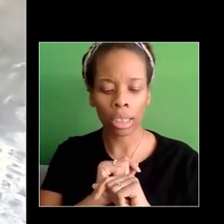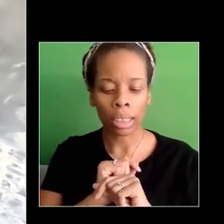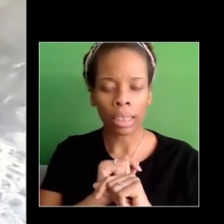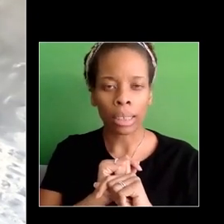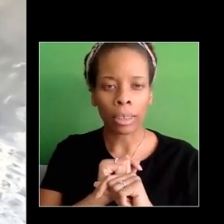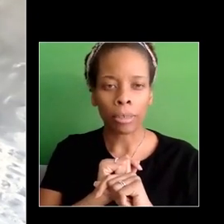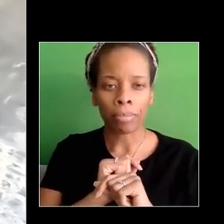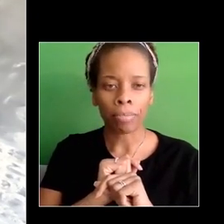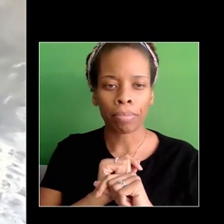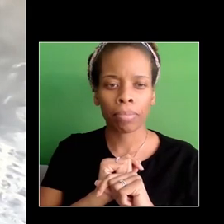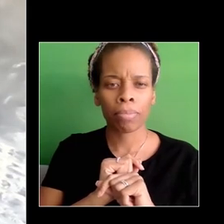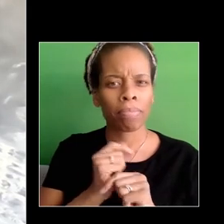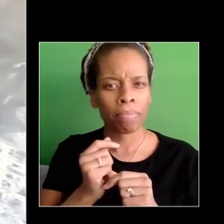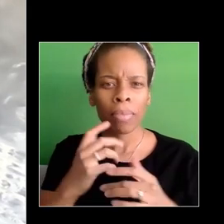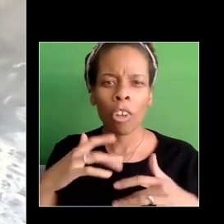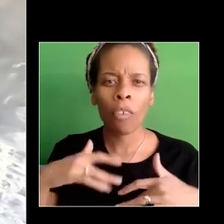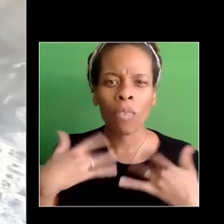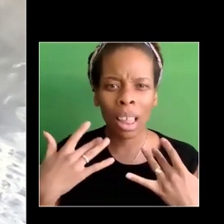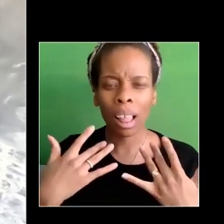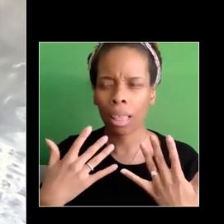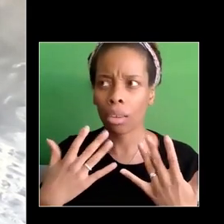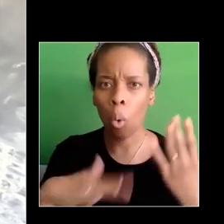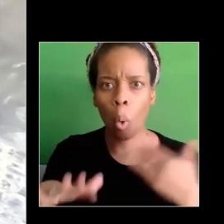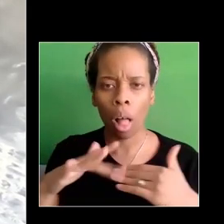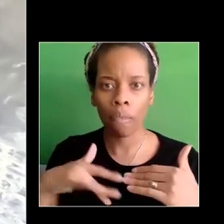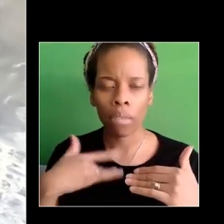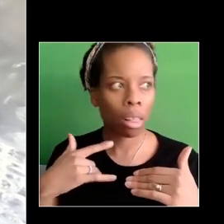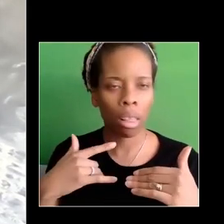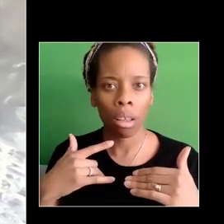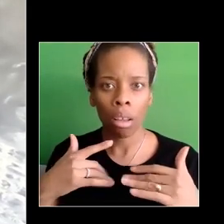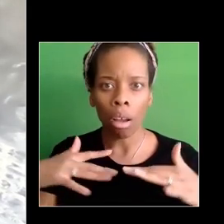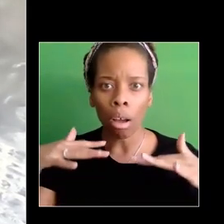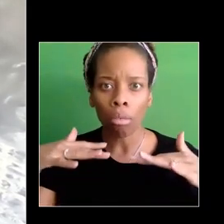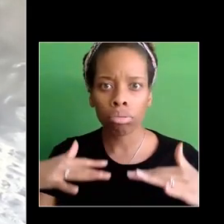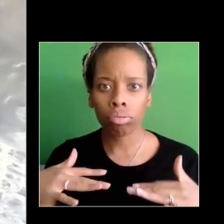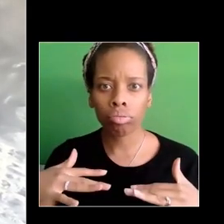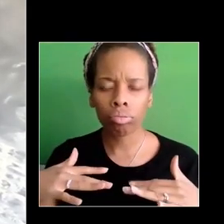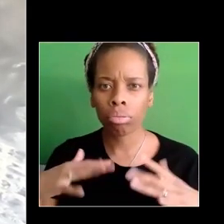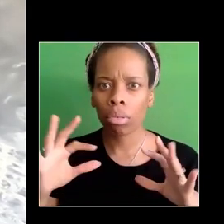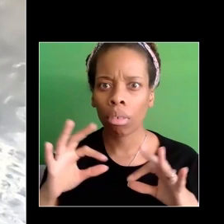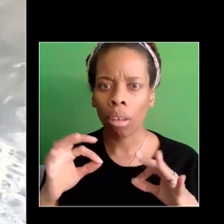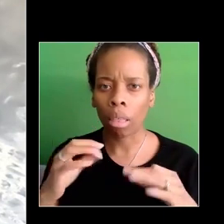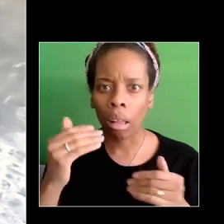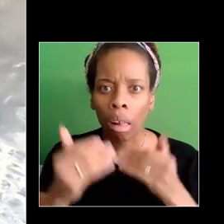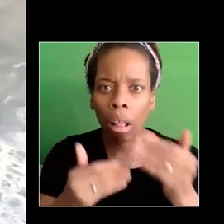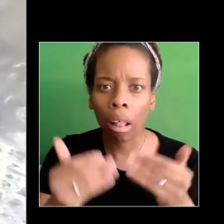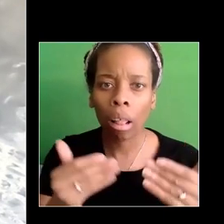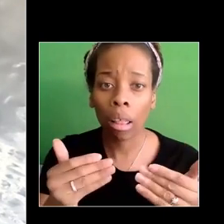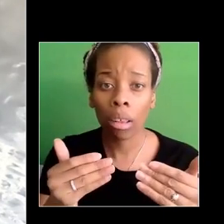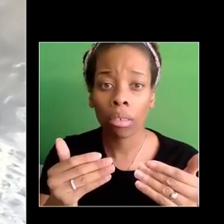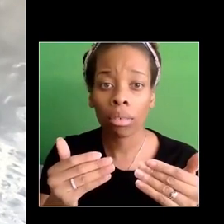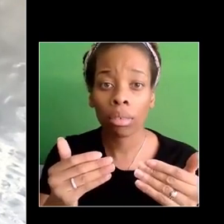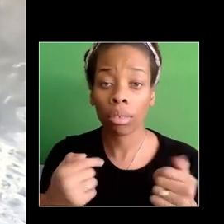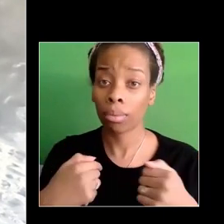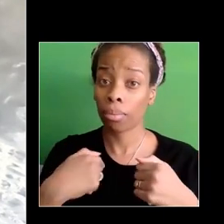I think for everyone, there was a definite sense of that sort of slowing down. And as someone who generally works